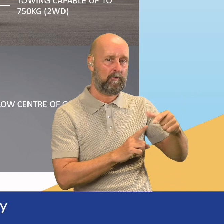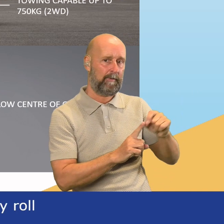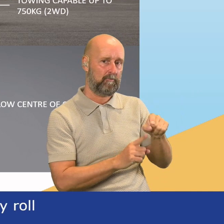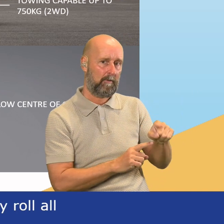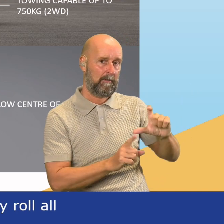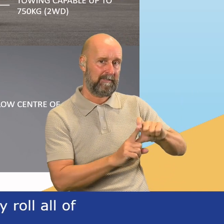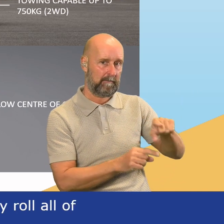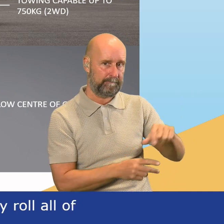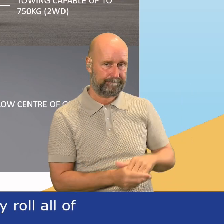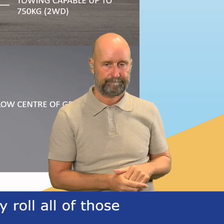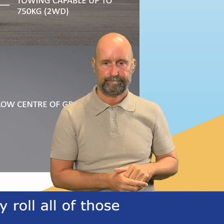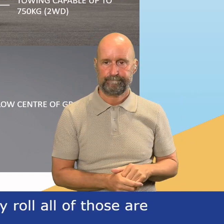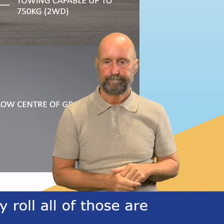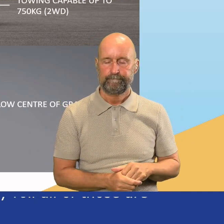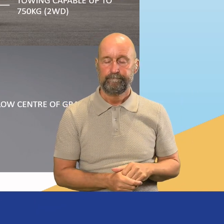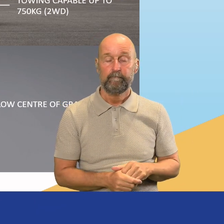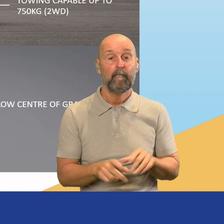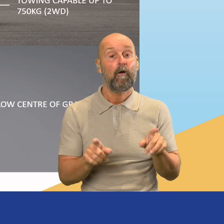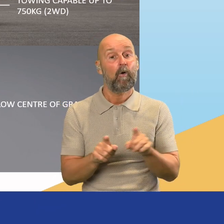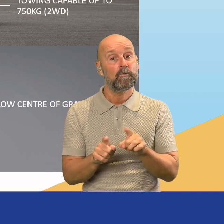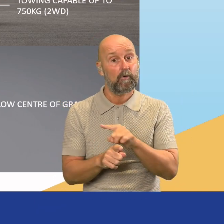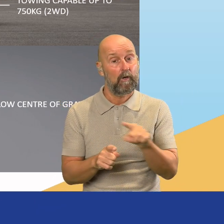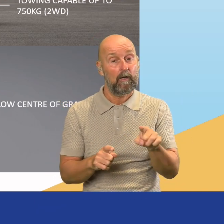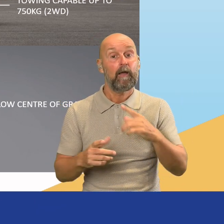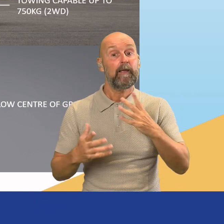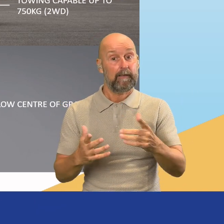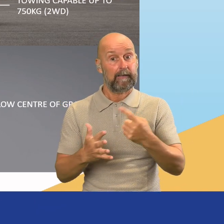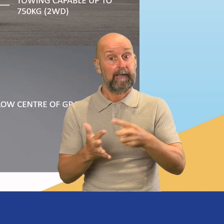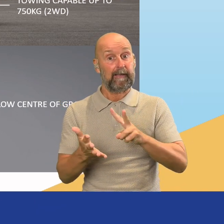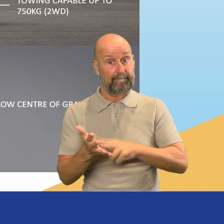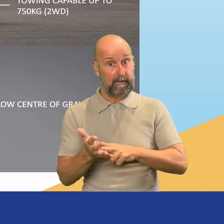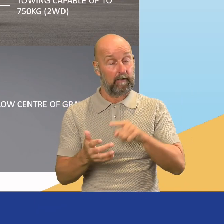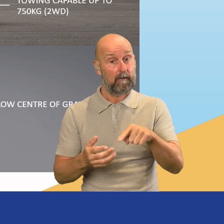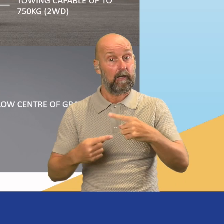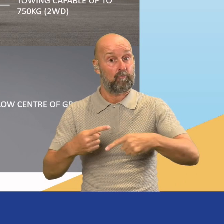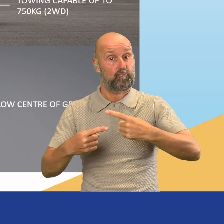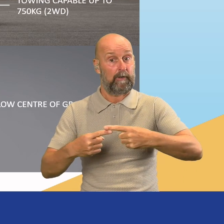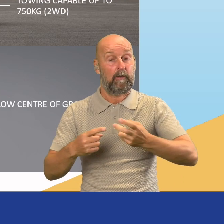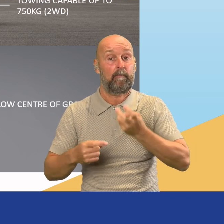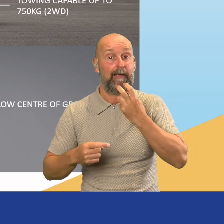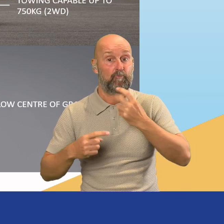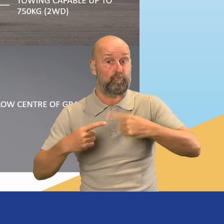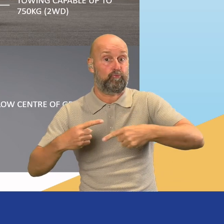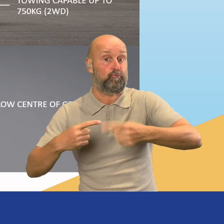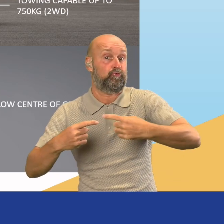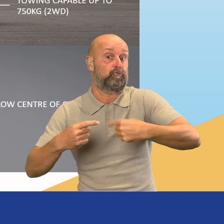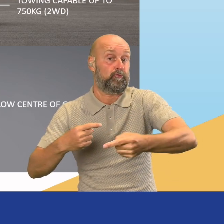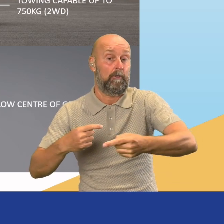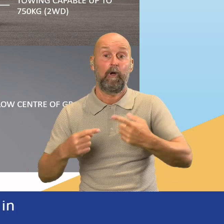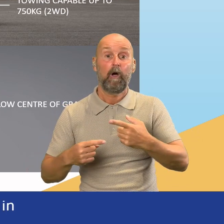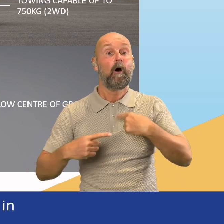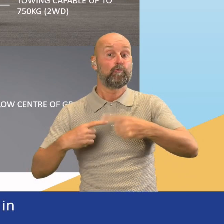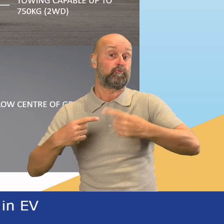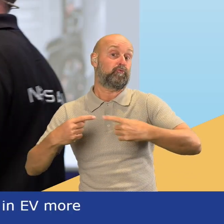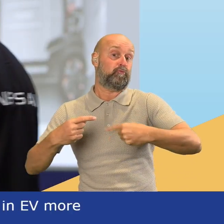vehicle. What we can also do is we can regenerate energy in an EV much more efficiently than in a petrol or diesel car. So that motor that's propelling you